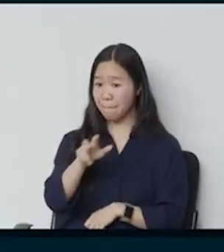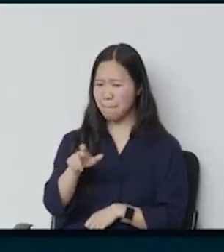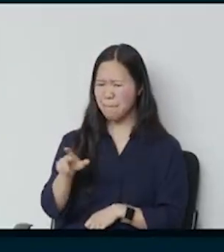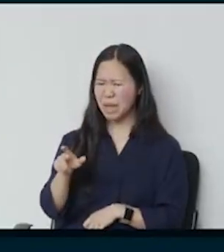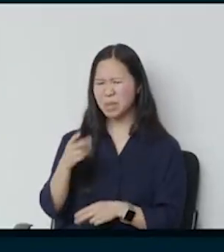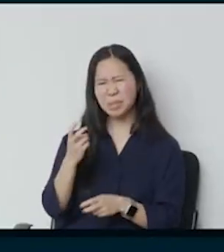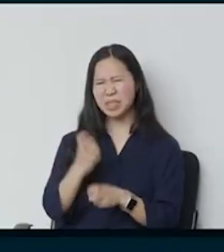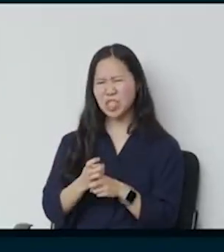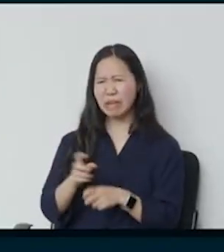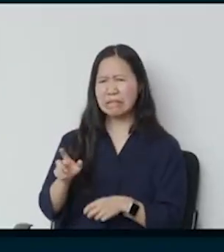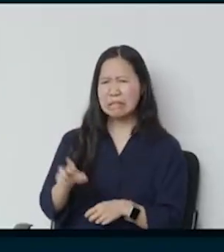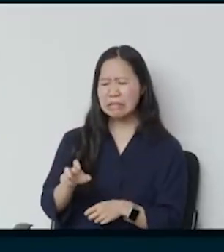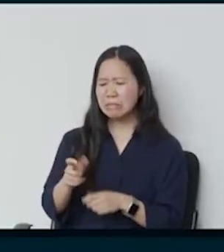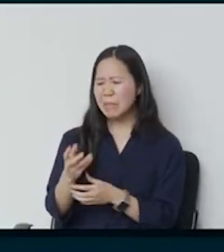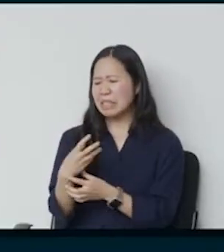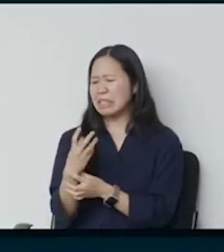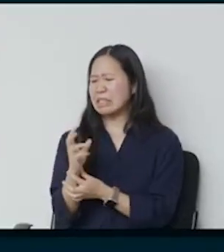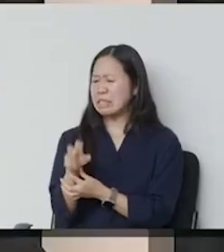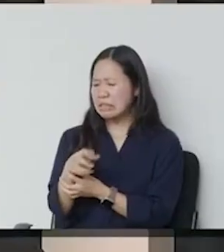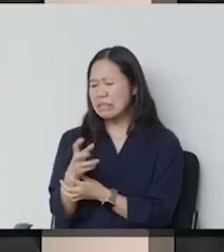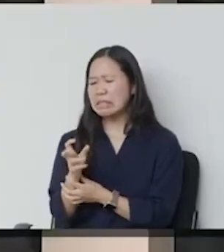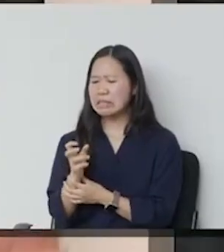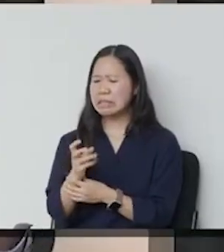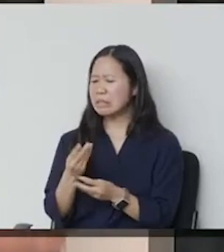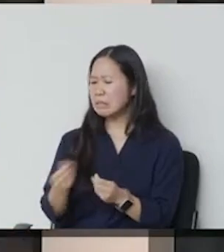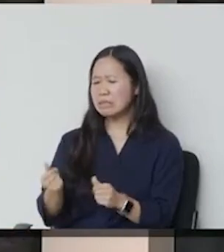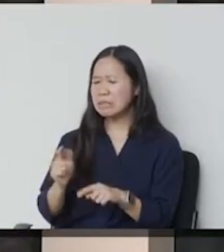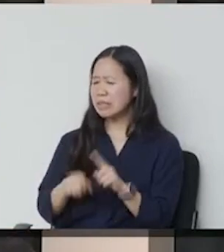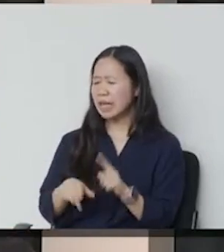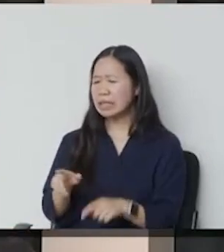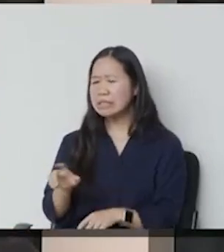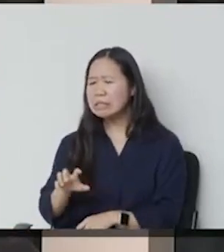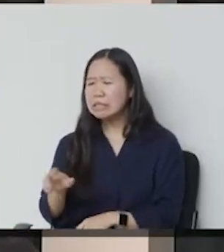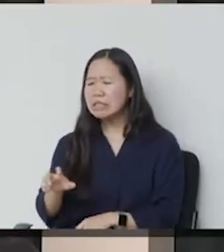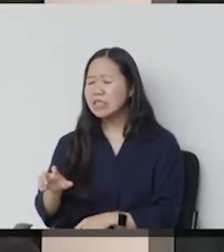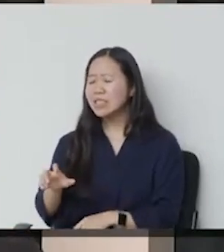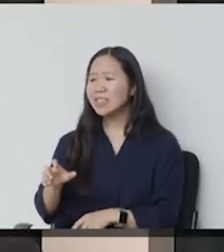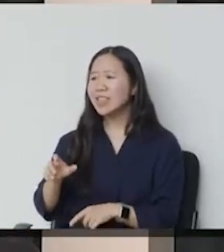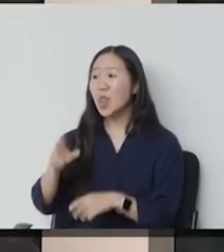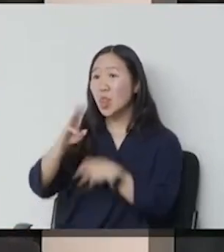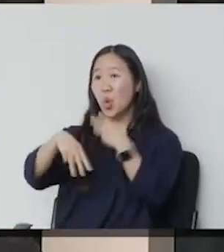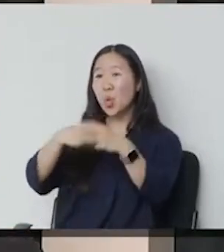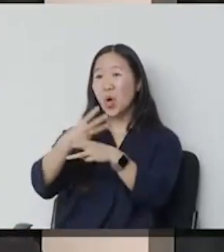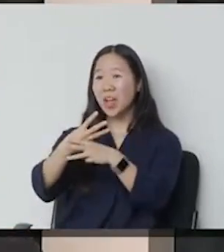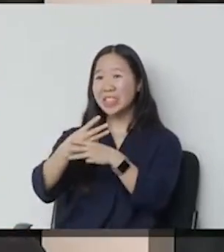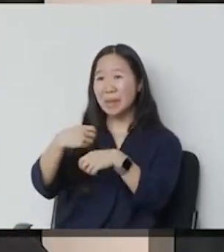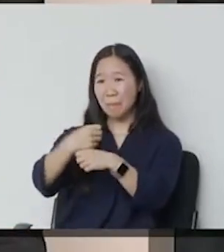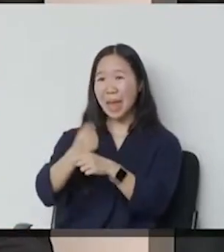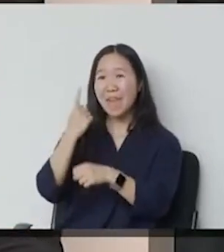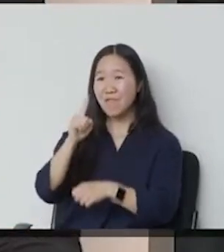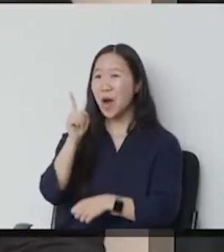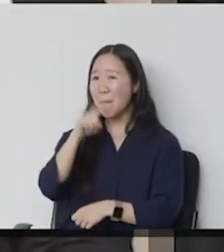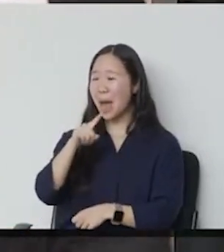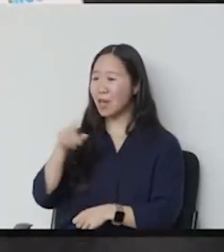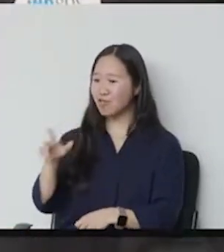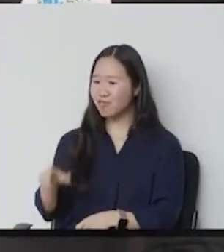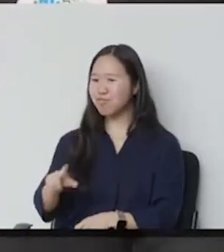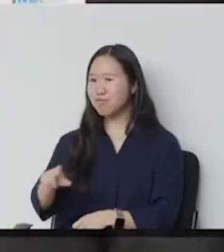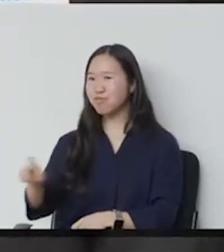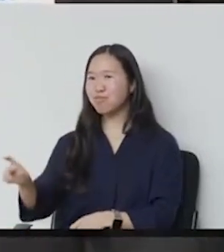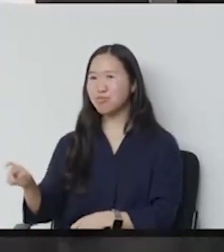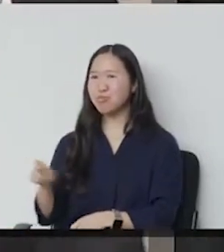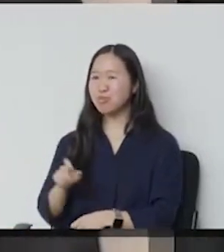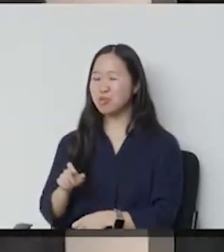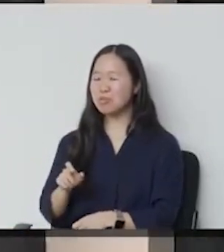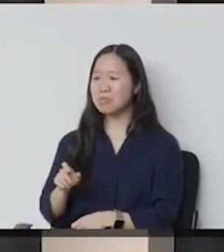using the mouse? Maybe they have a dexterity issue, but the world is just made for mouse users, so they just kind of like it. They can kind of get by, but